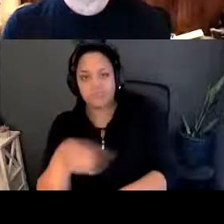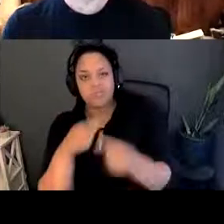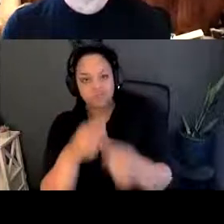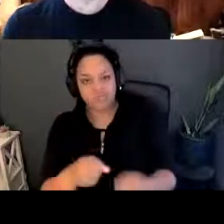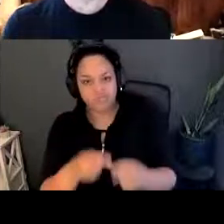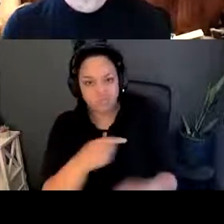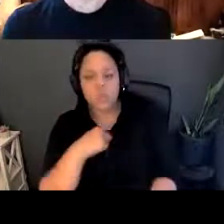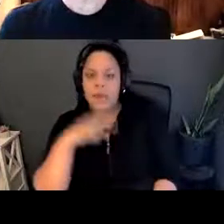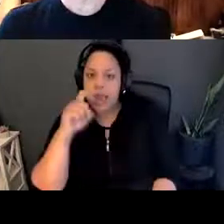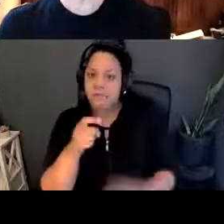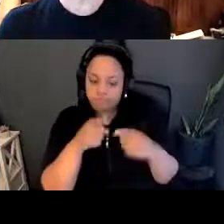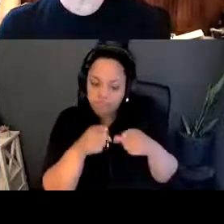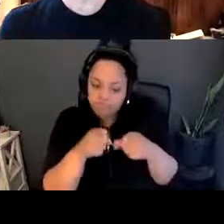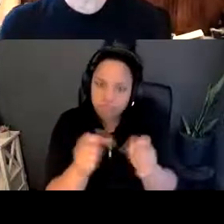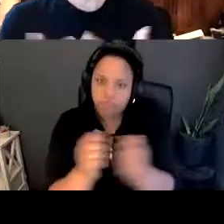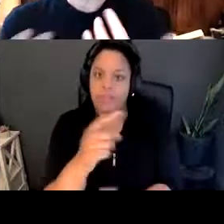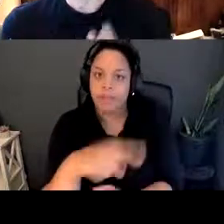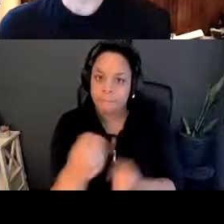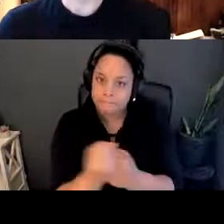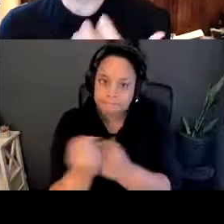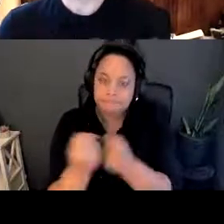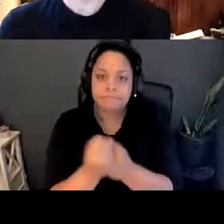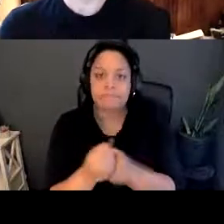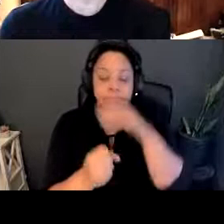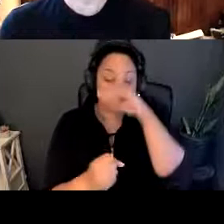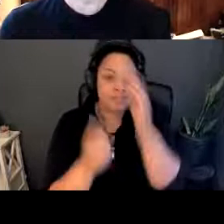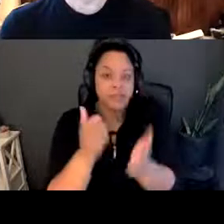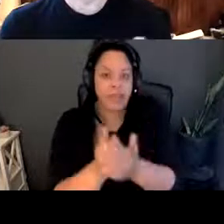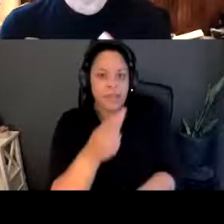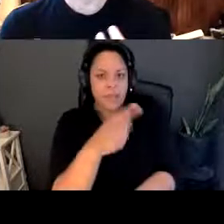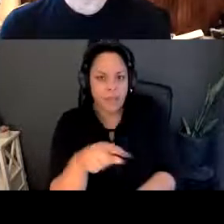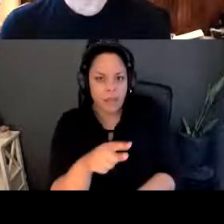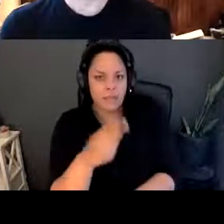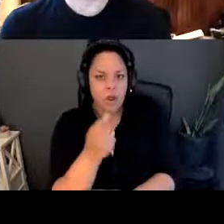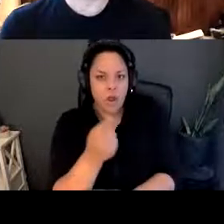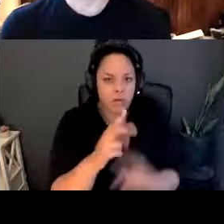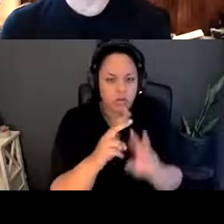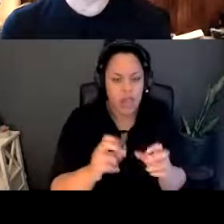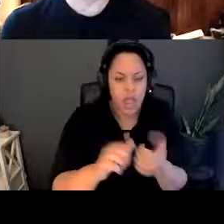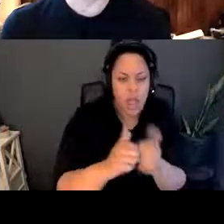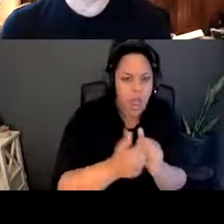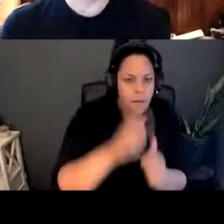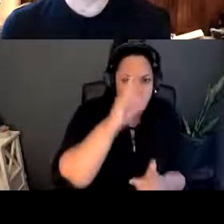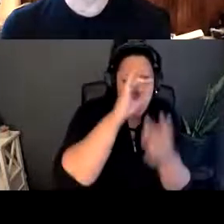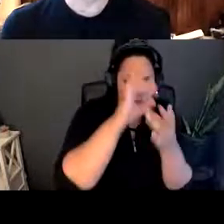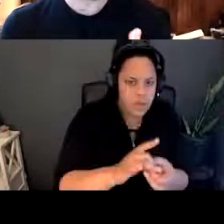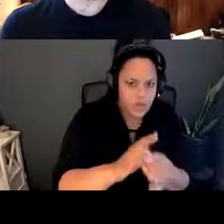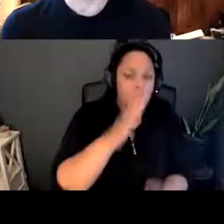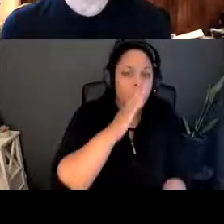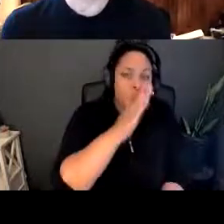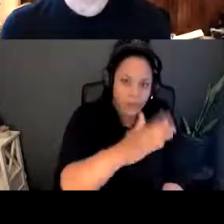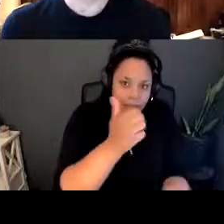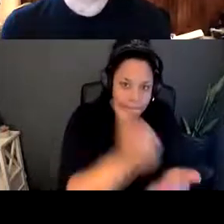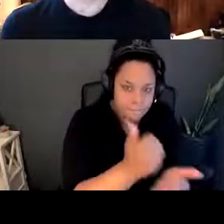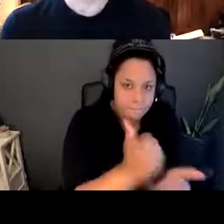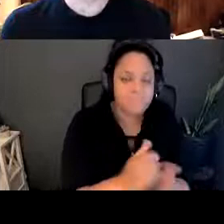stay the course with them. I think sometimes helping them understand, how mindfulness is going to be helpful, how